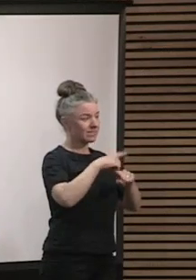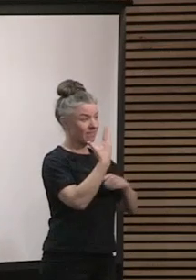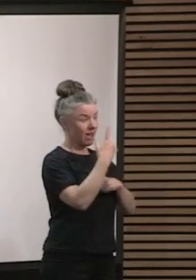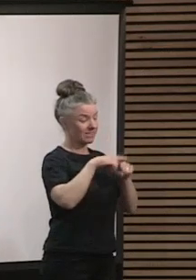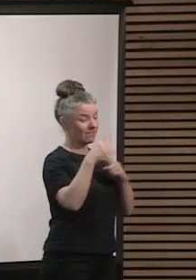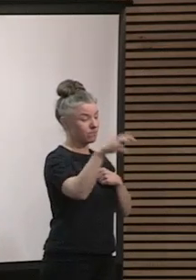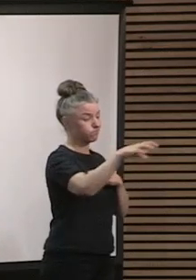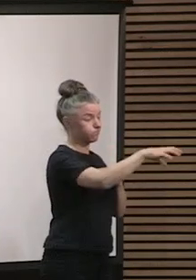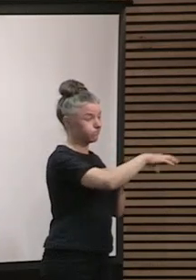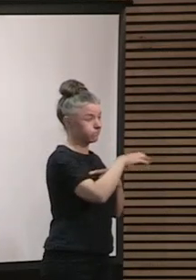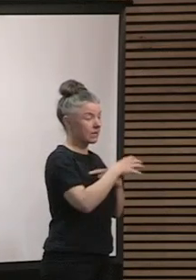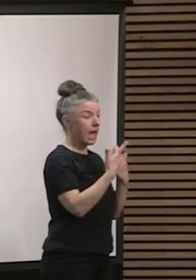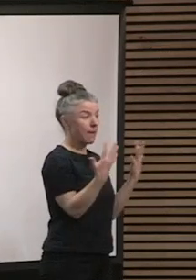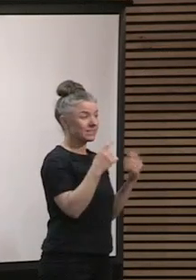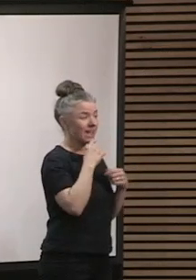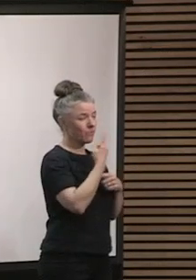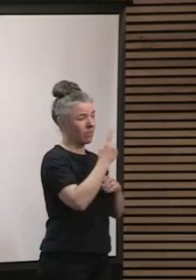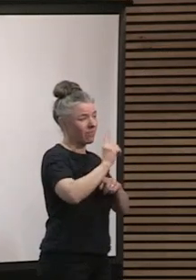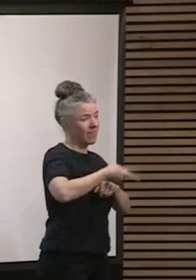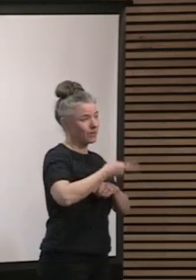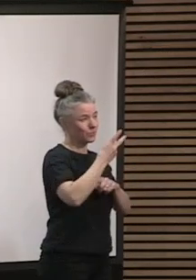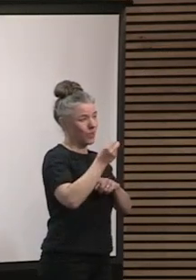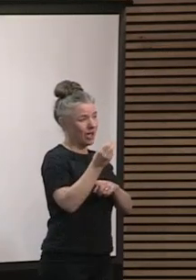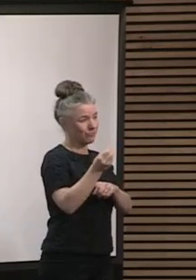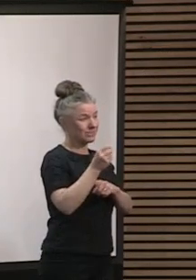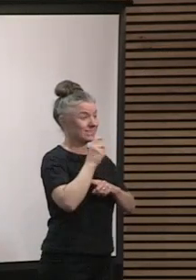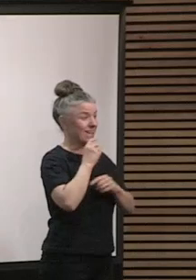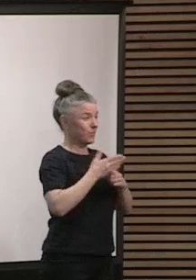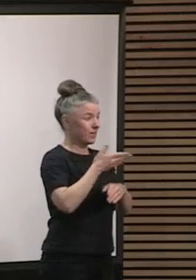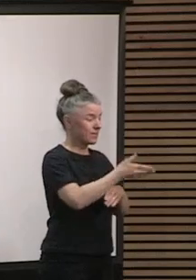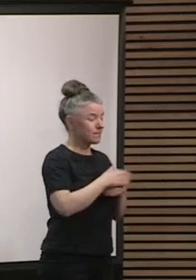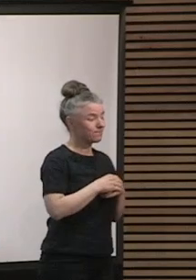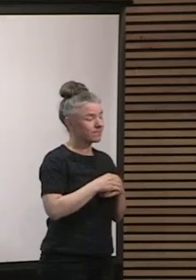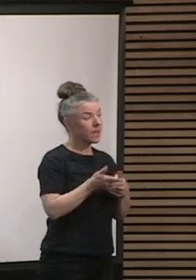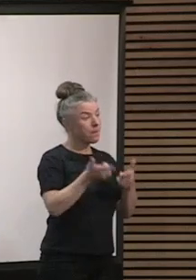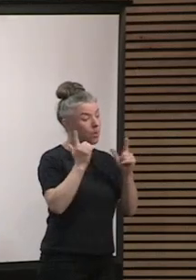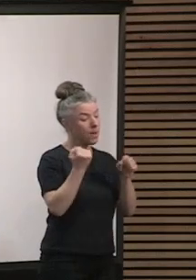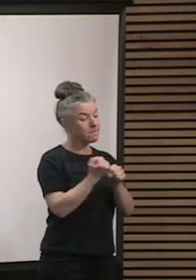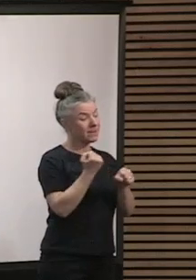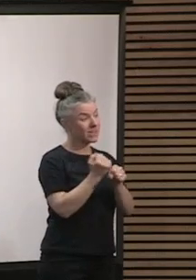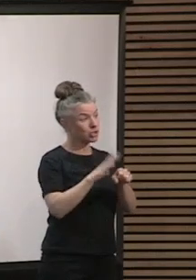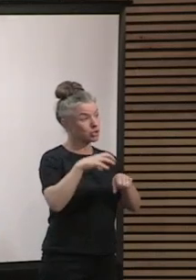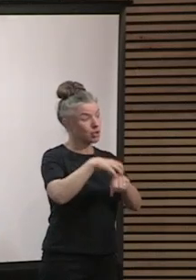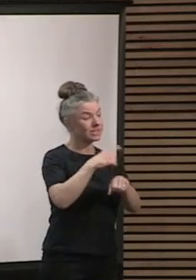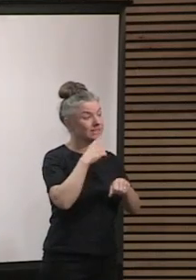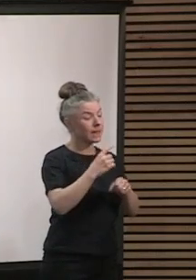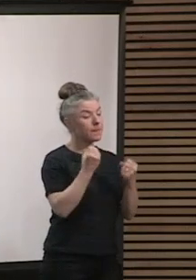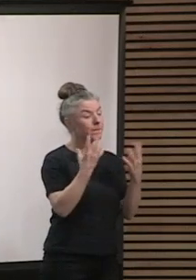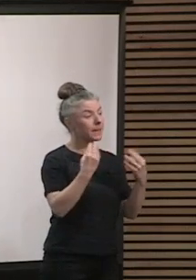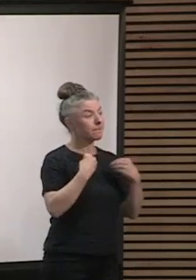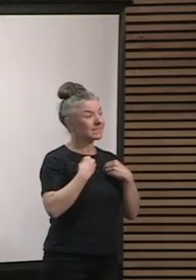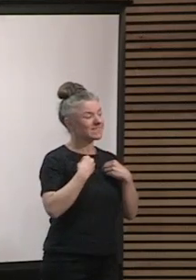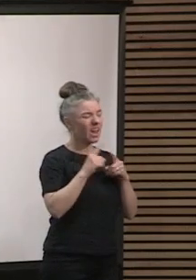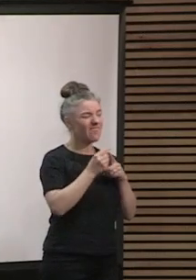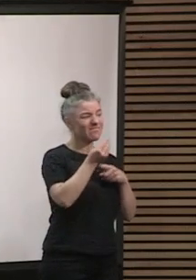1,200 workers. The Employers and Manufacturers Association has said many food service businesses that closed during level three last time